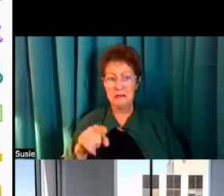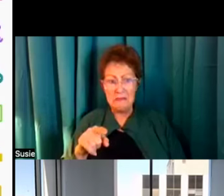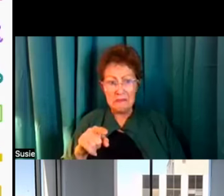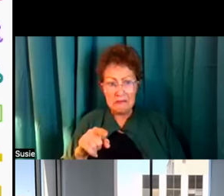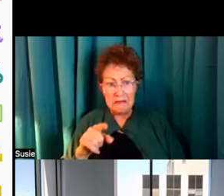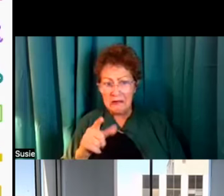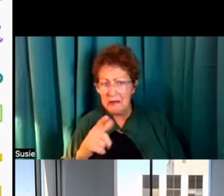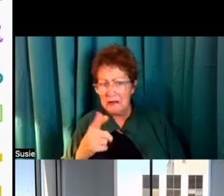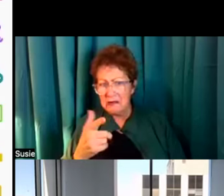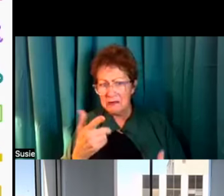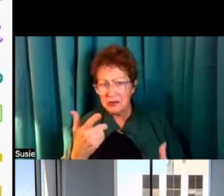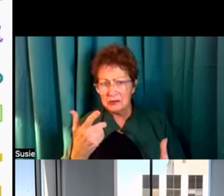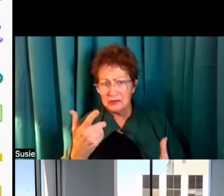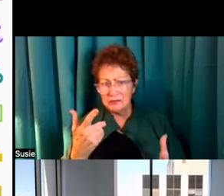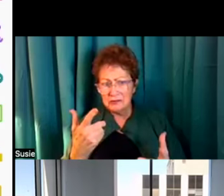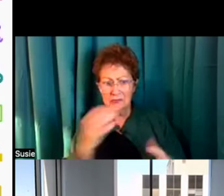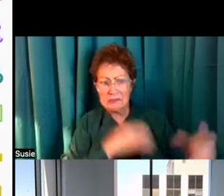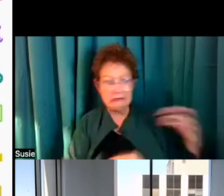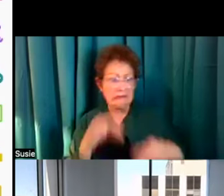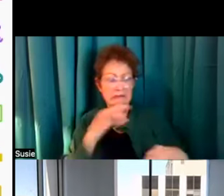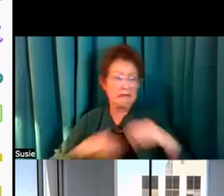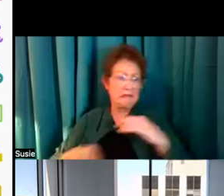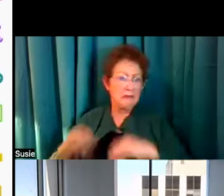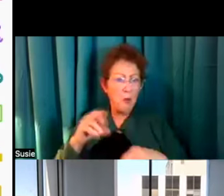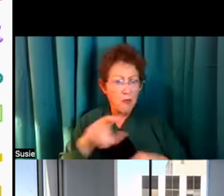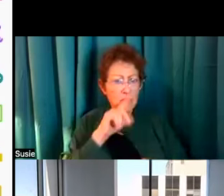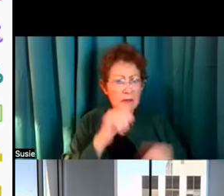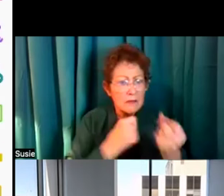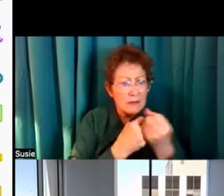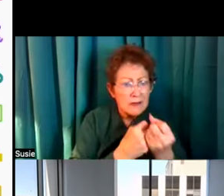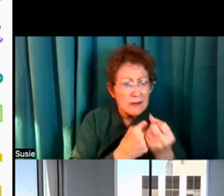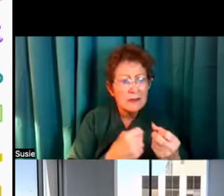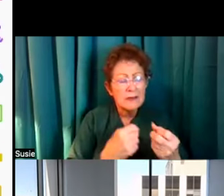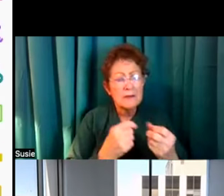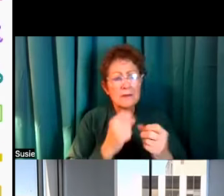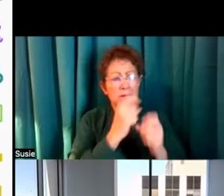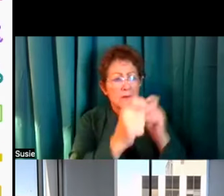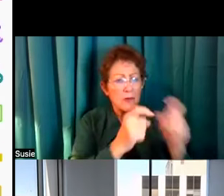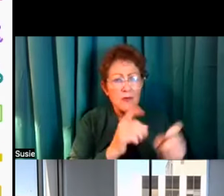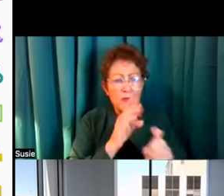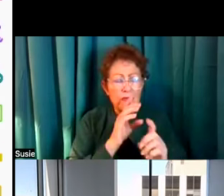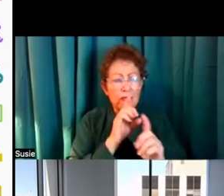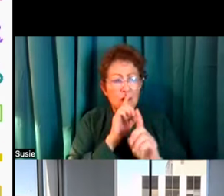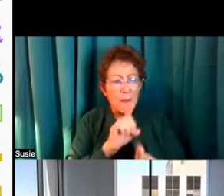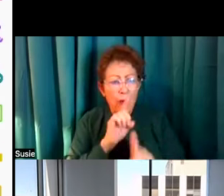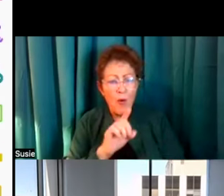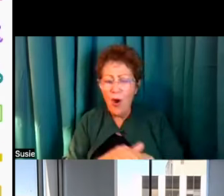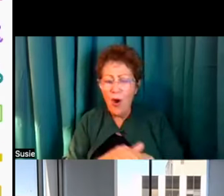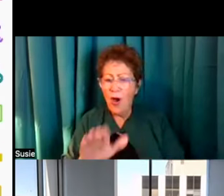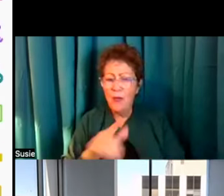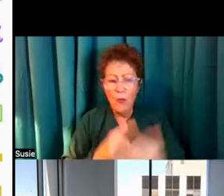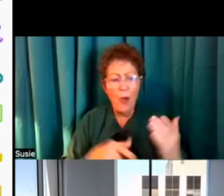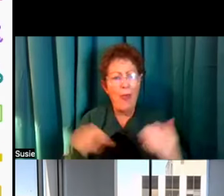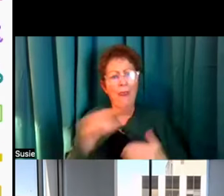greenwashing or whatever if companies aren't actually like rigorously reporting on what they're